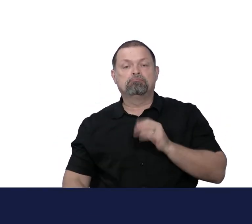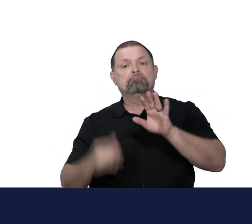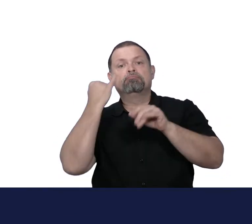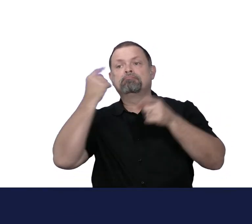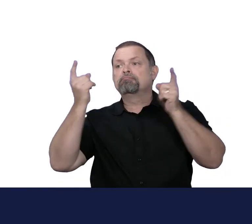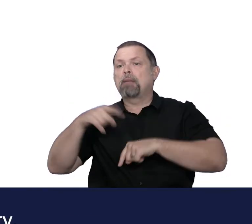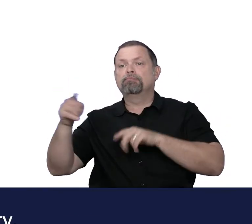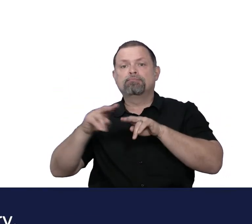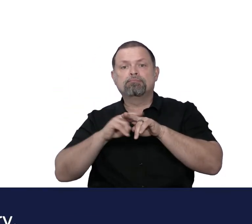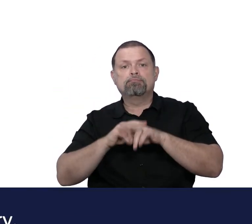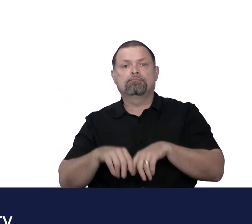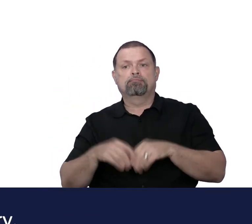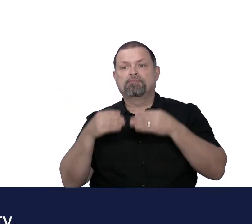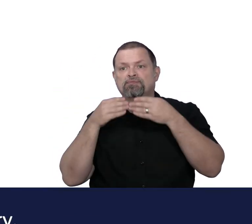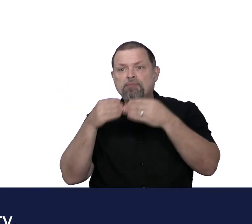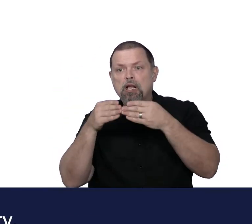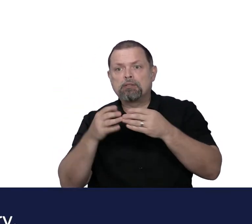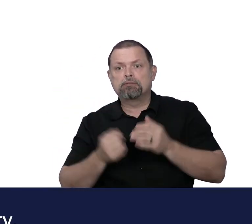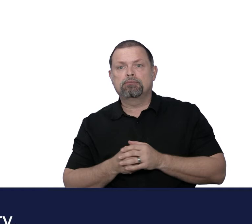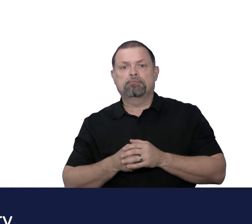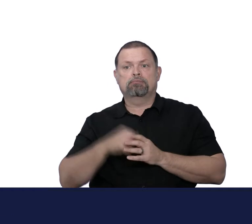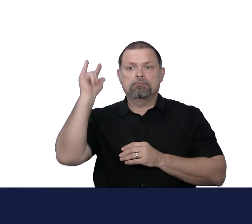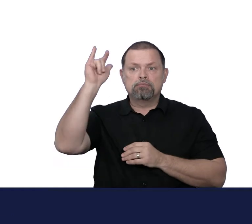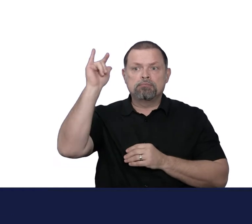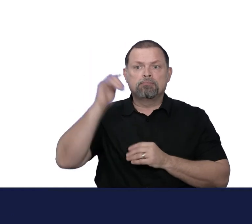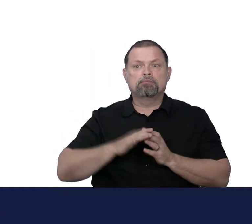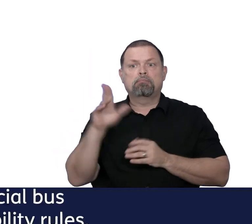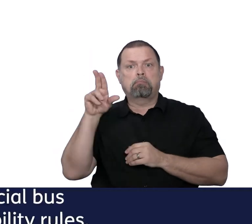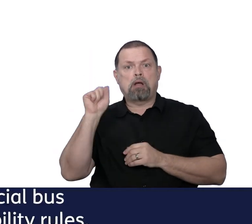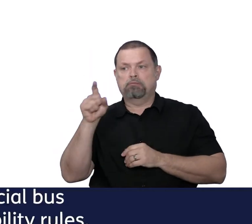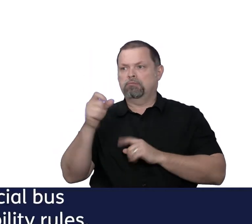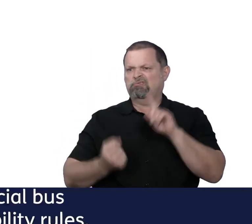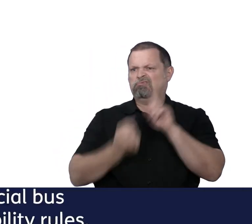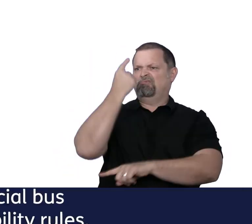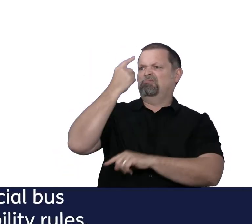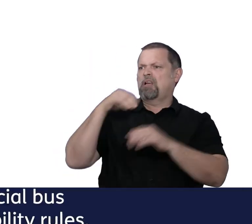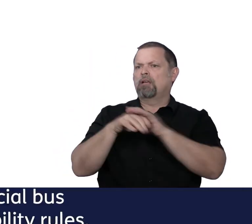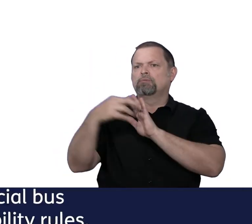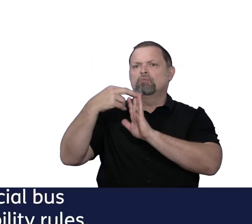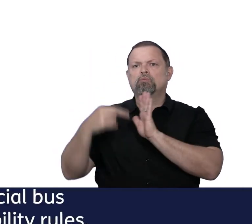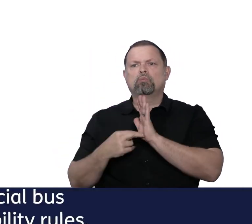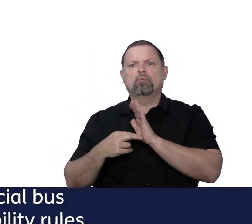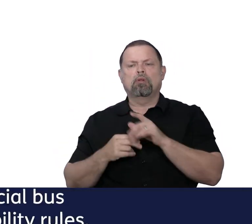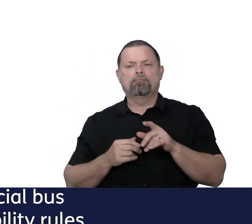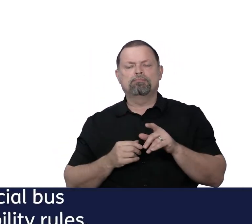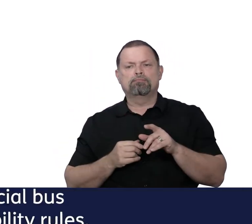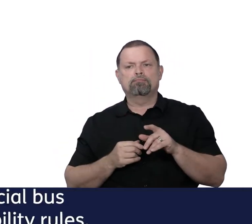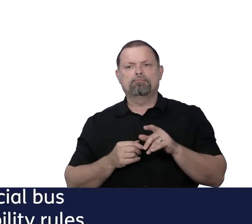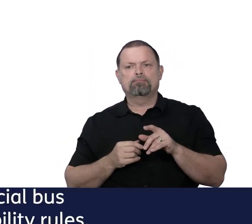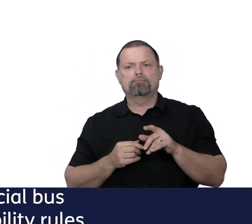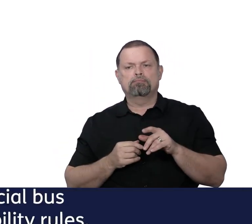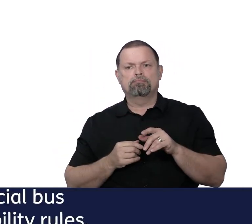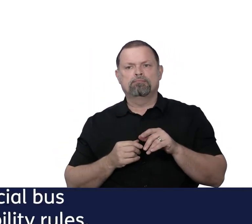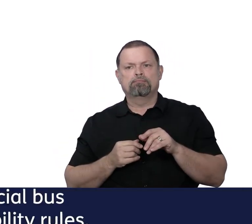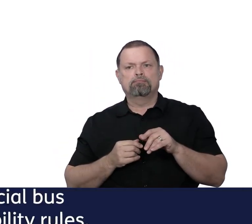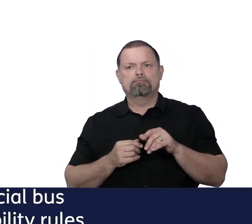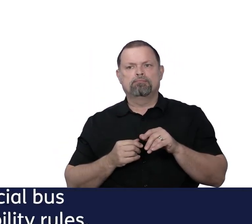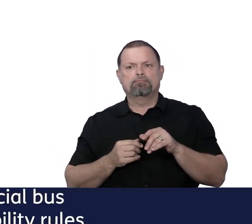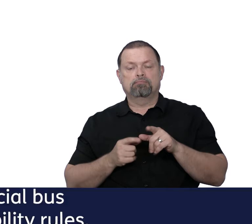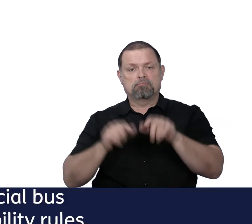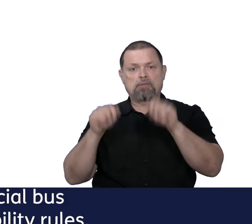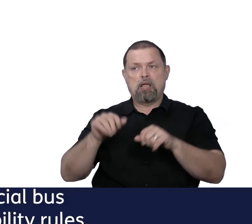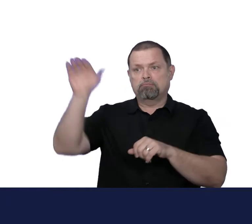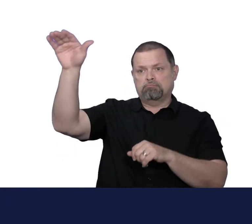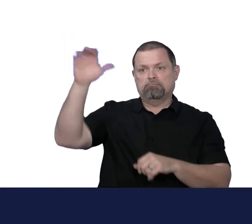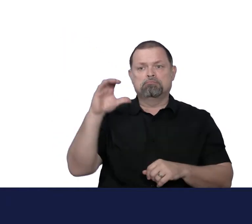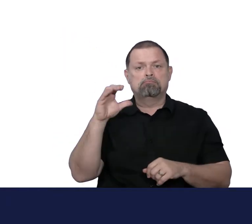urgent. If a railway, ferry, airline, or interprovincial bus doesn't follow